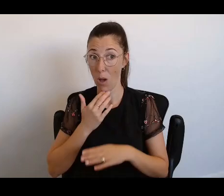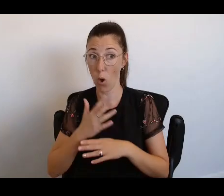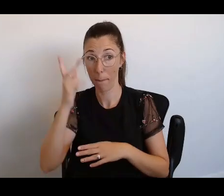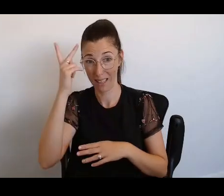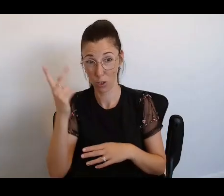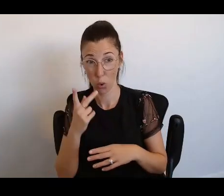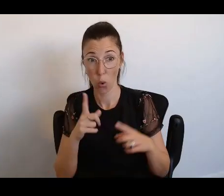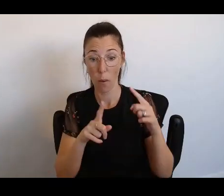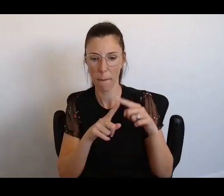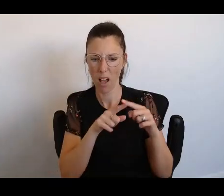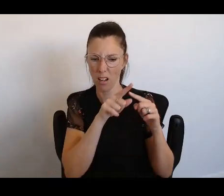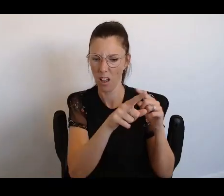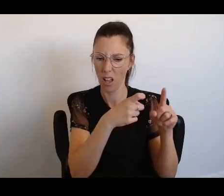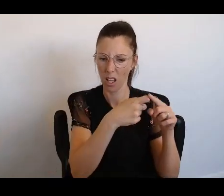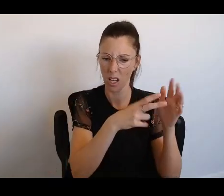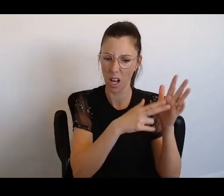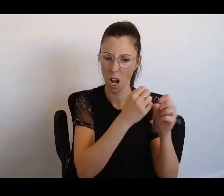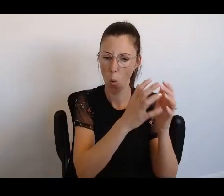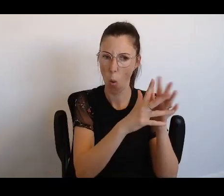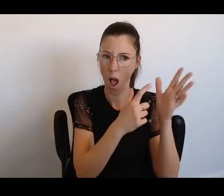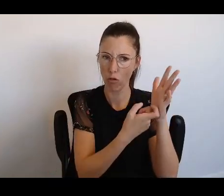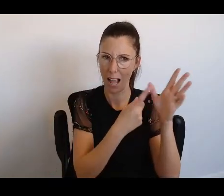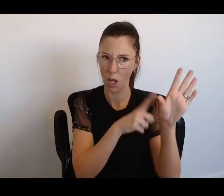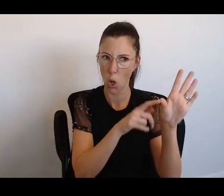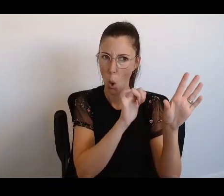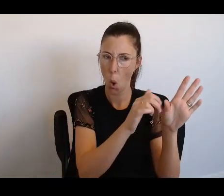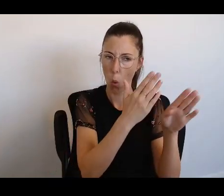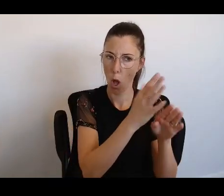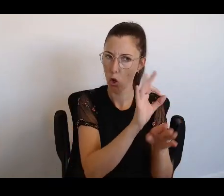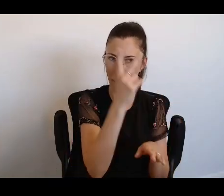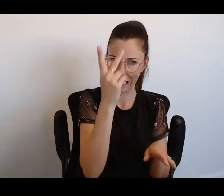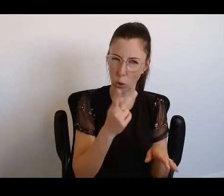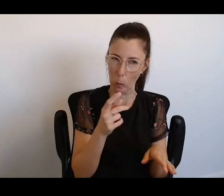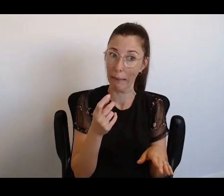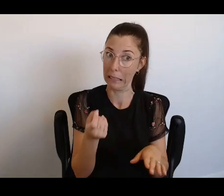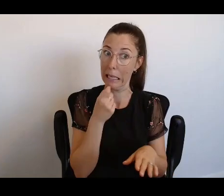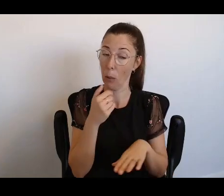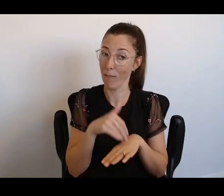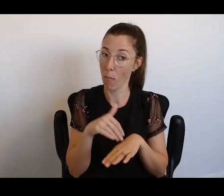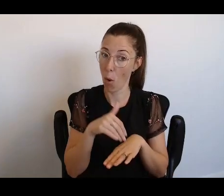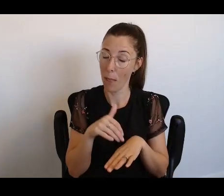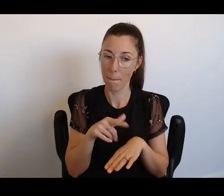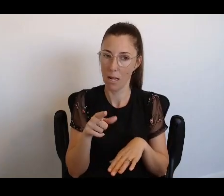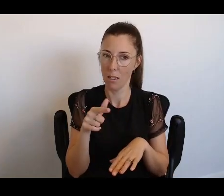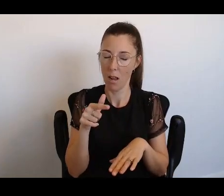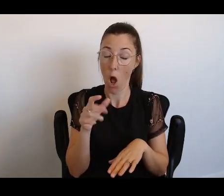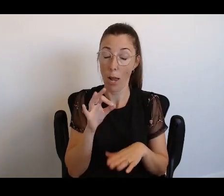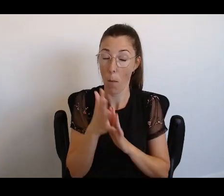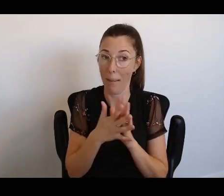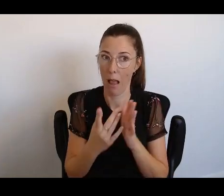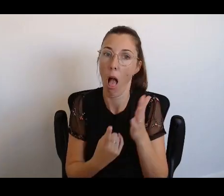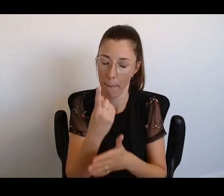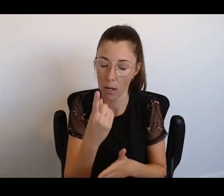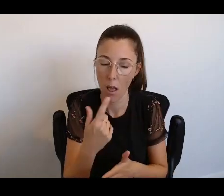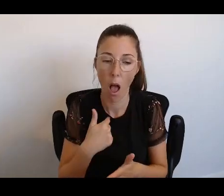Kumnaware not is problematic. And I'm not saying that in this case that is what is happening. I'm commenting on the generalised way